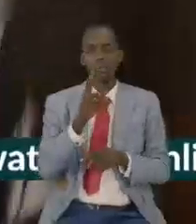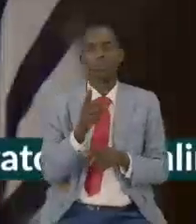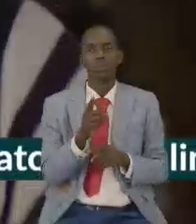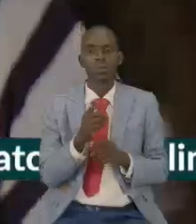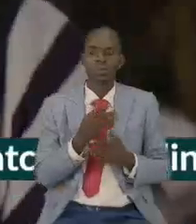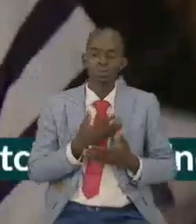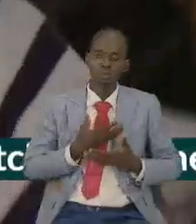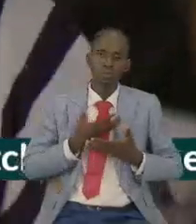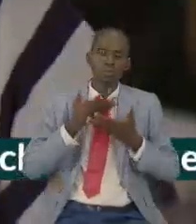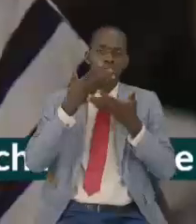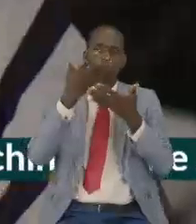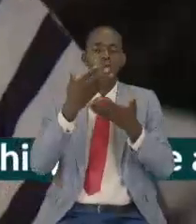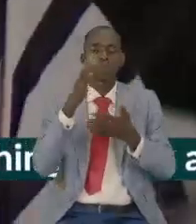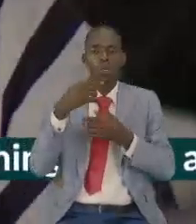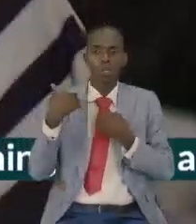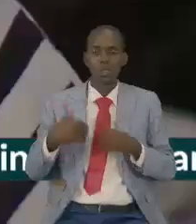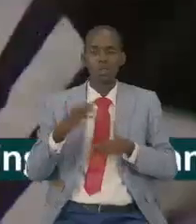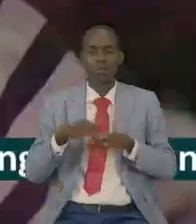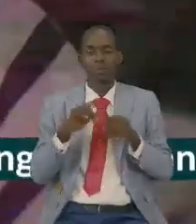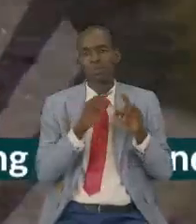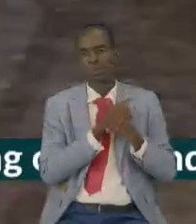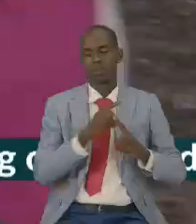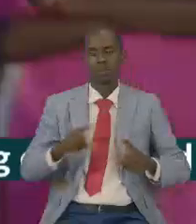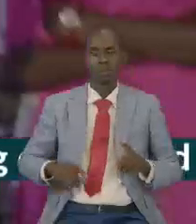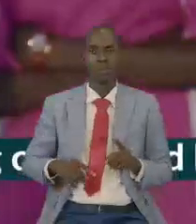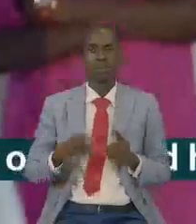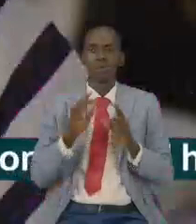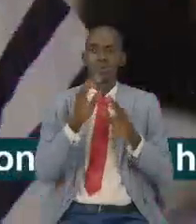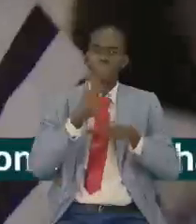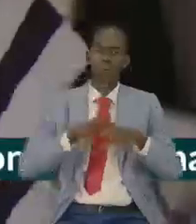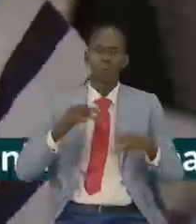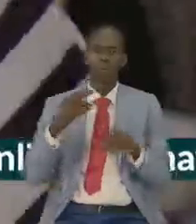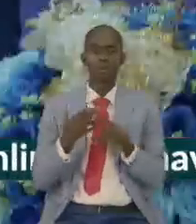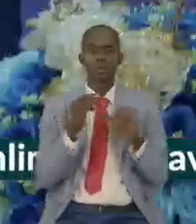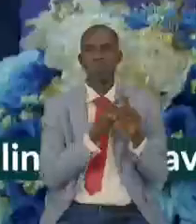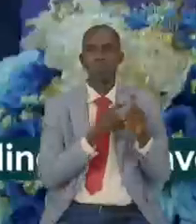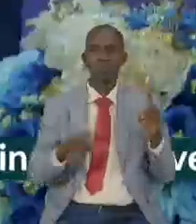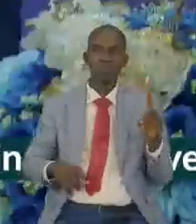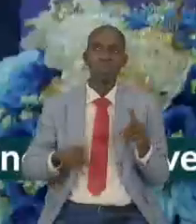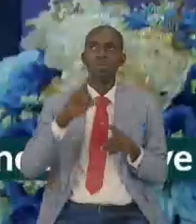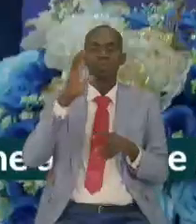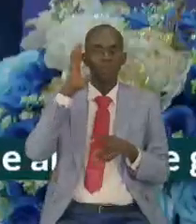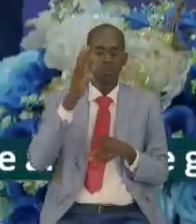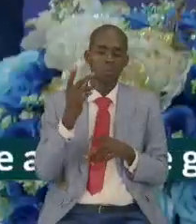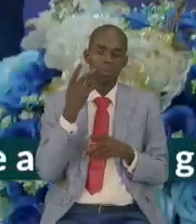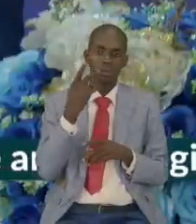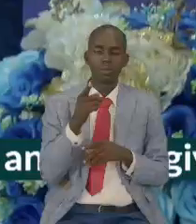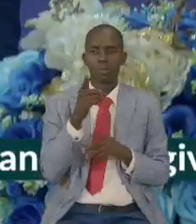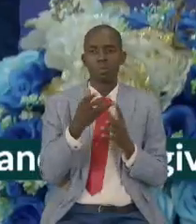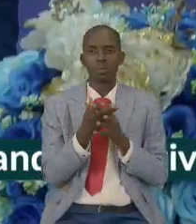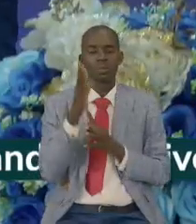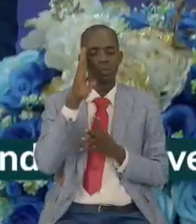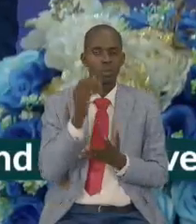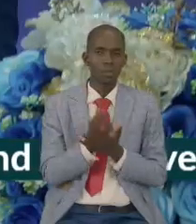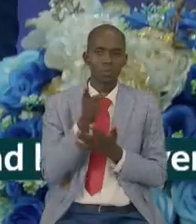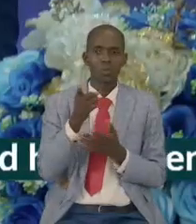p.m. Be here with others tomorrow. But then on the 6th, the pastor has a message for you, a booklet